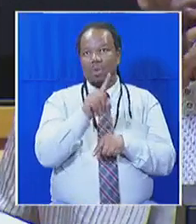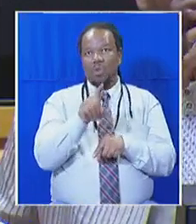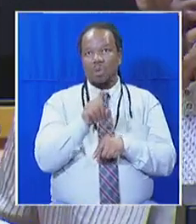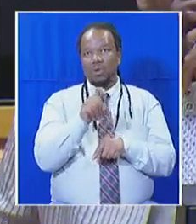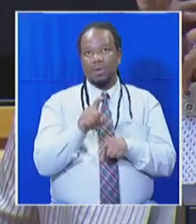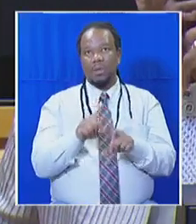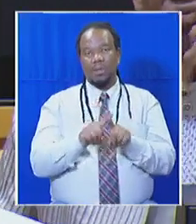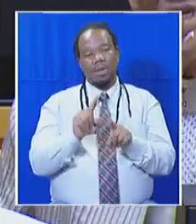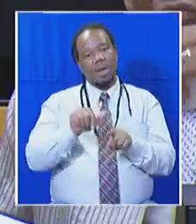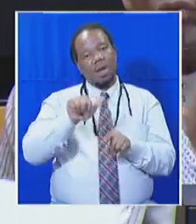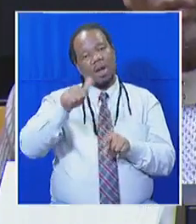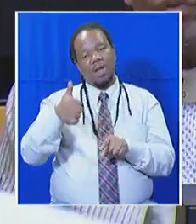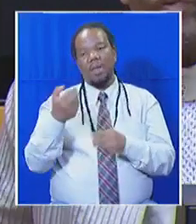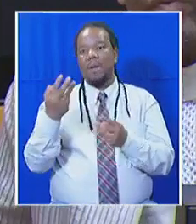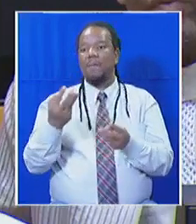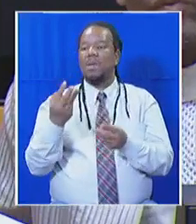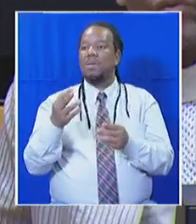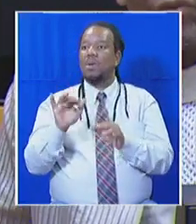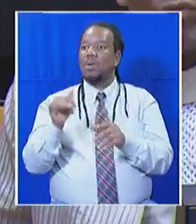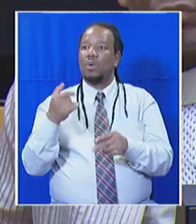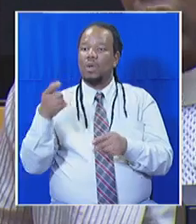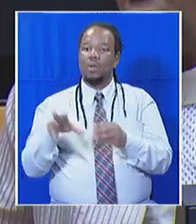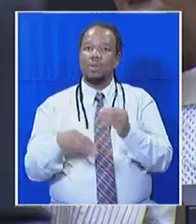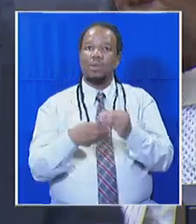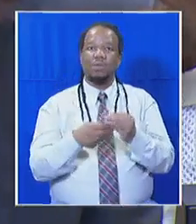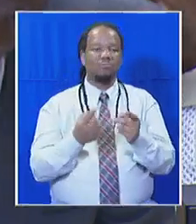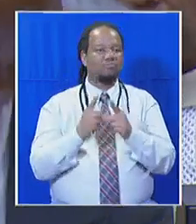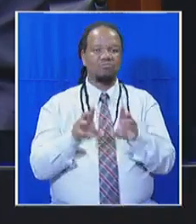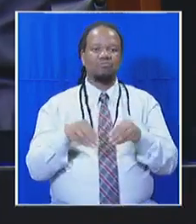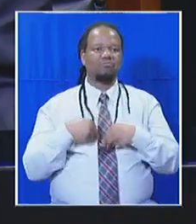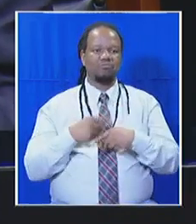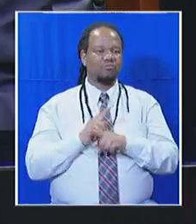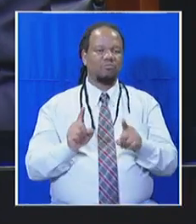only us but other people as well. We cannot agree with that.